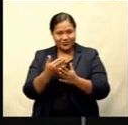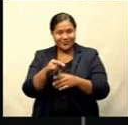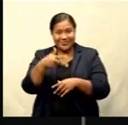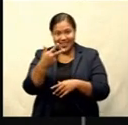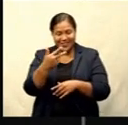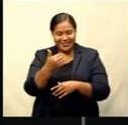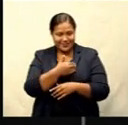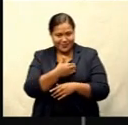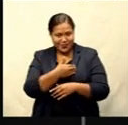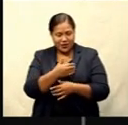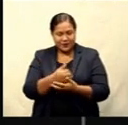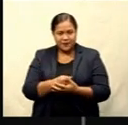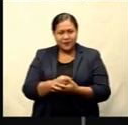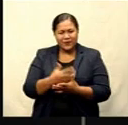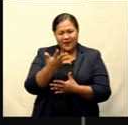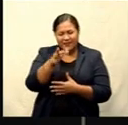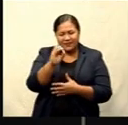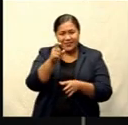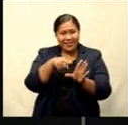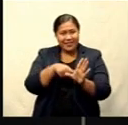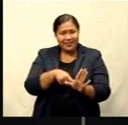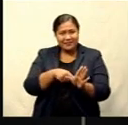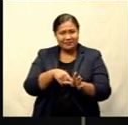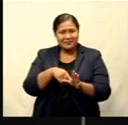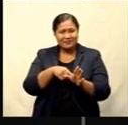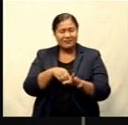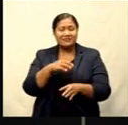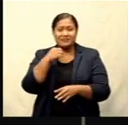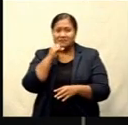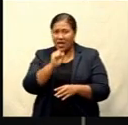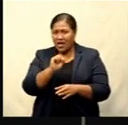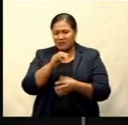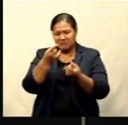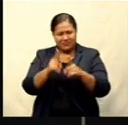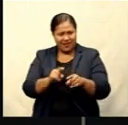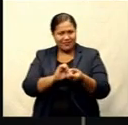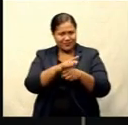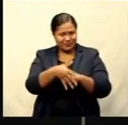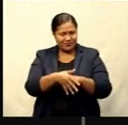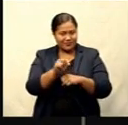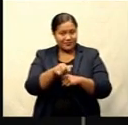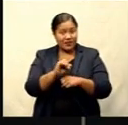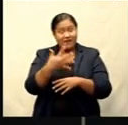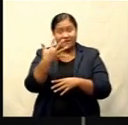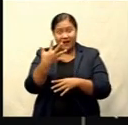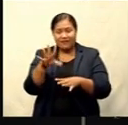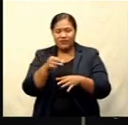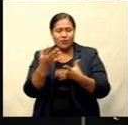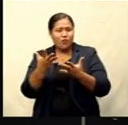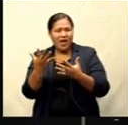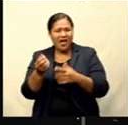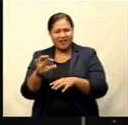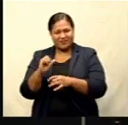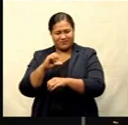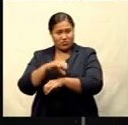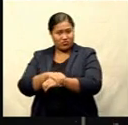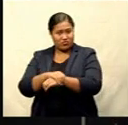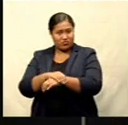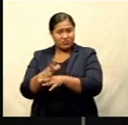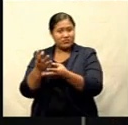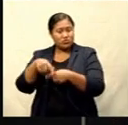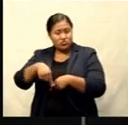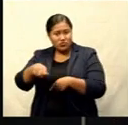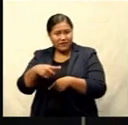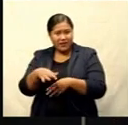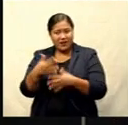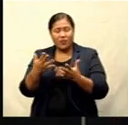a.m. today, and a 50-year-old man has died from the virus. 5 cases are corrections officers from Suva at the Fiji Sugar